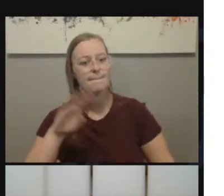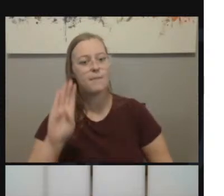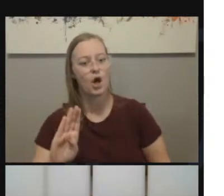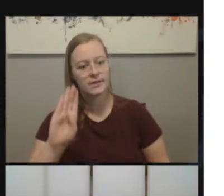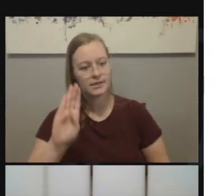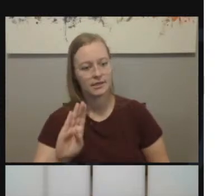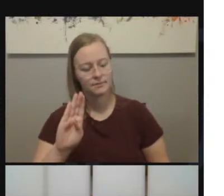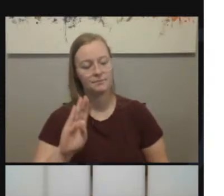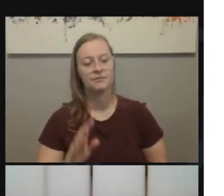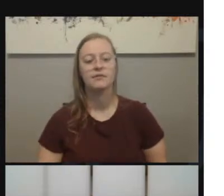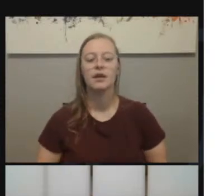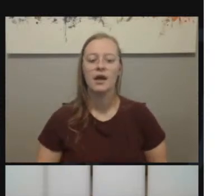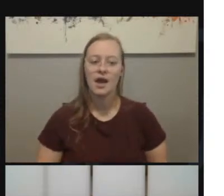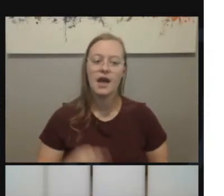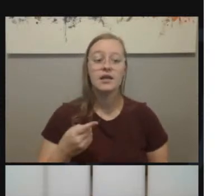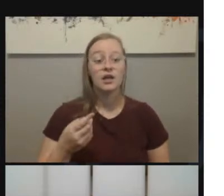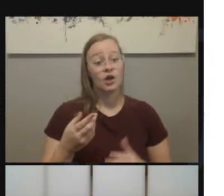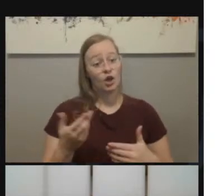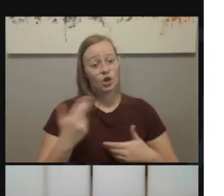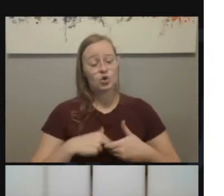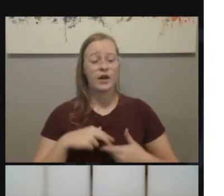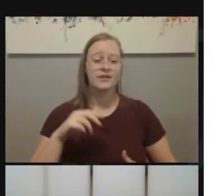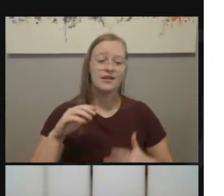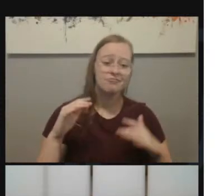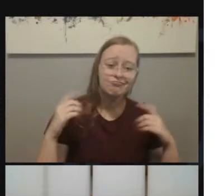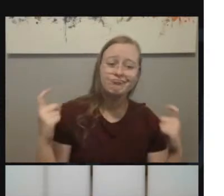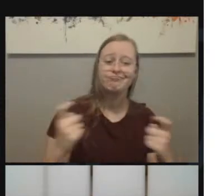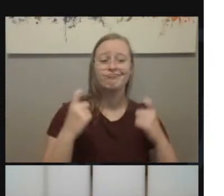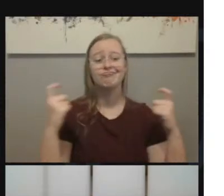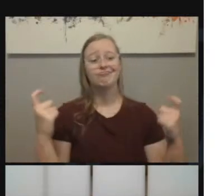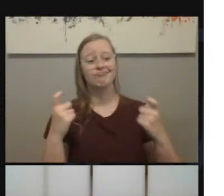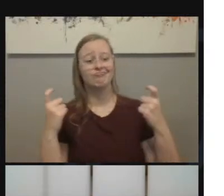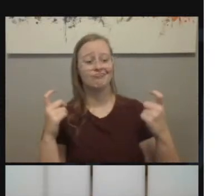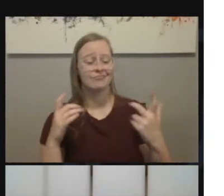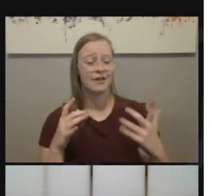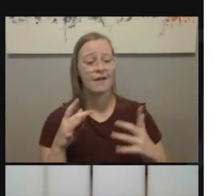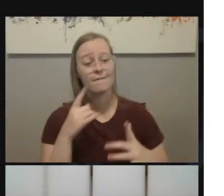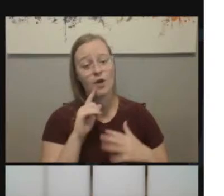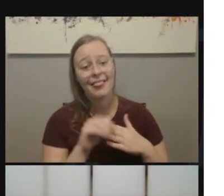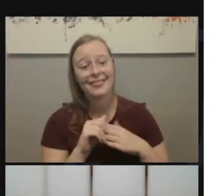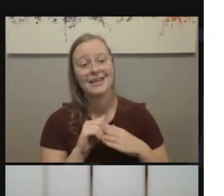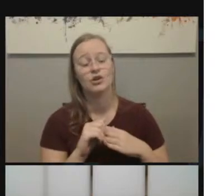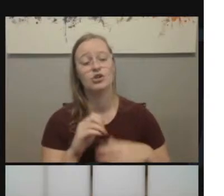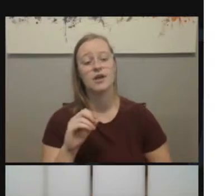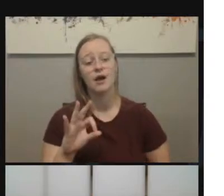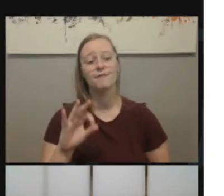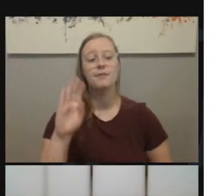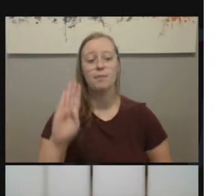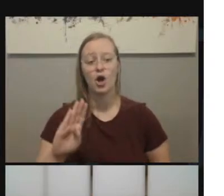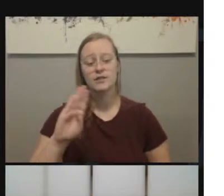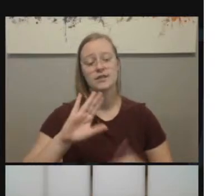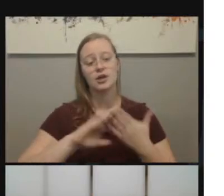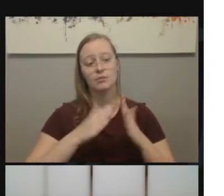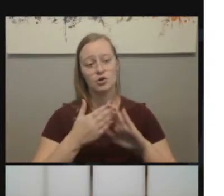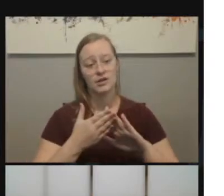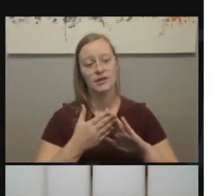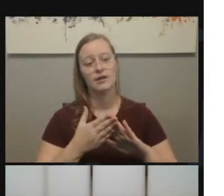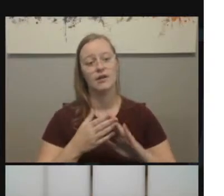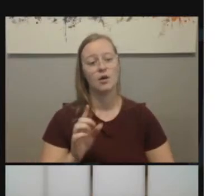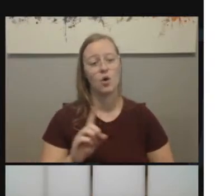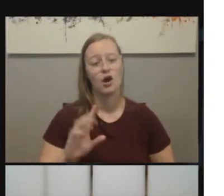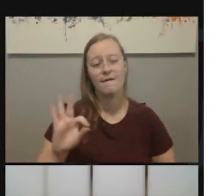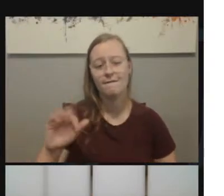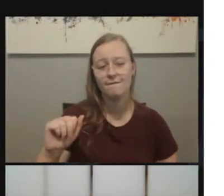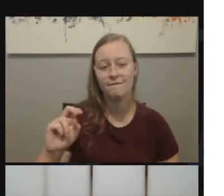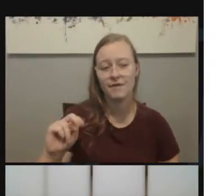the great festival, the Jubilee, of leaders of the Boston community at Faneuil